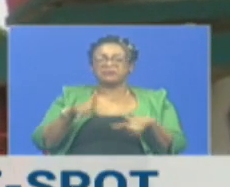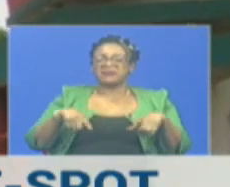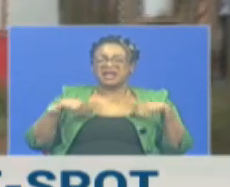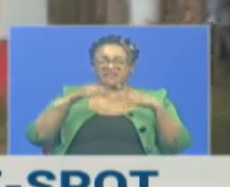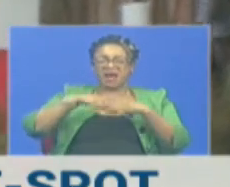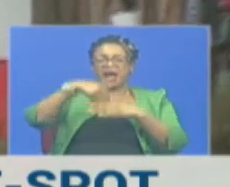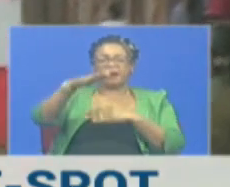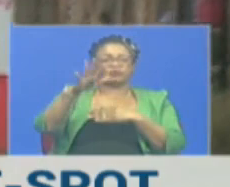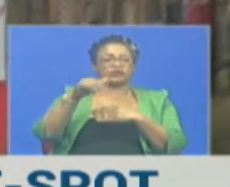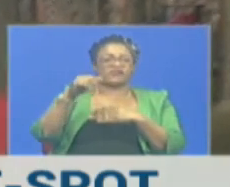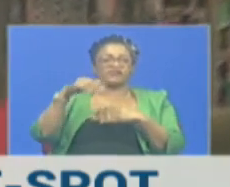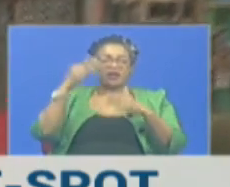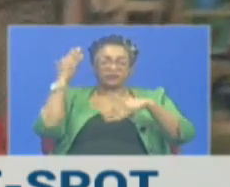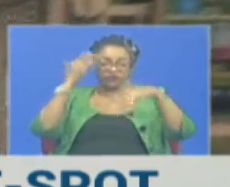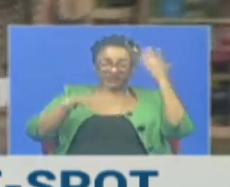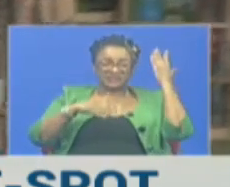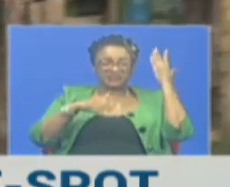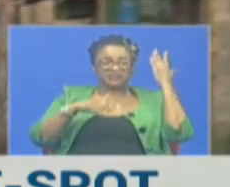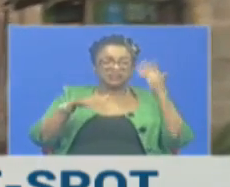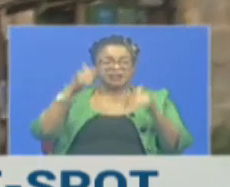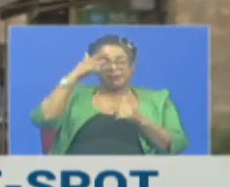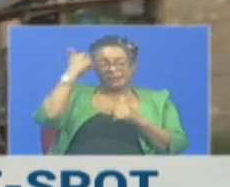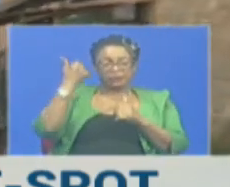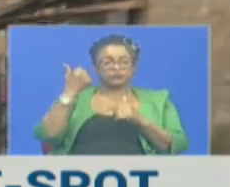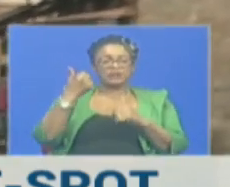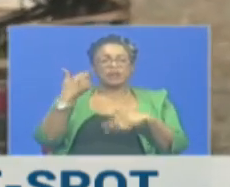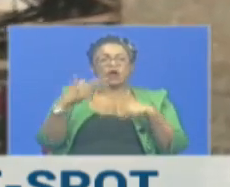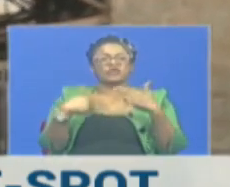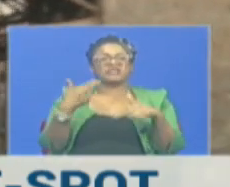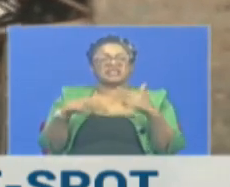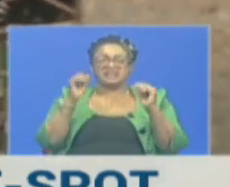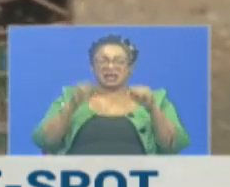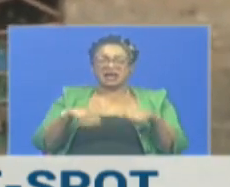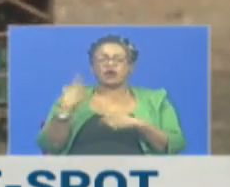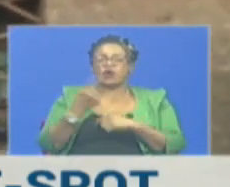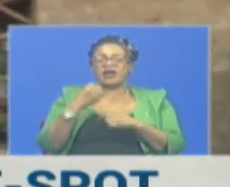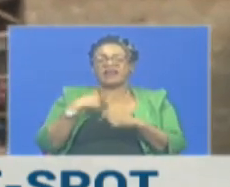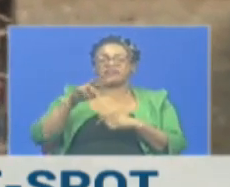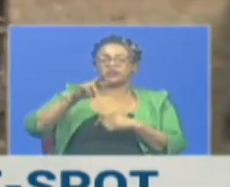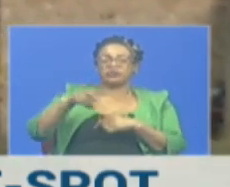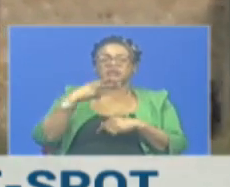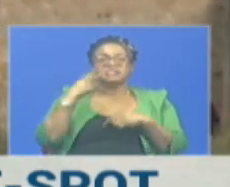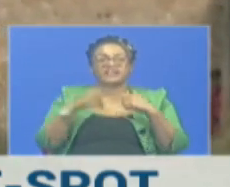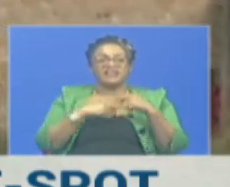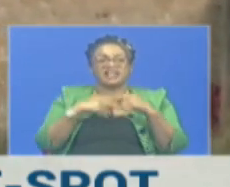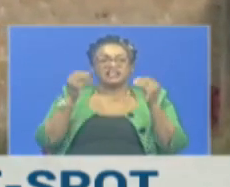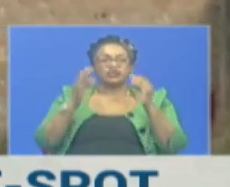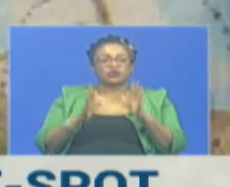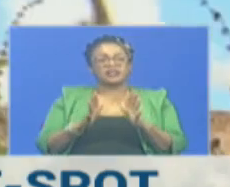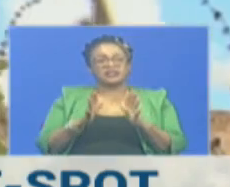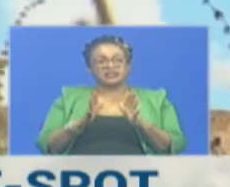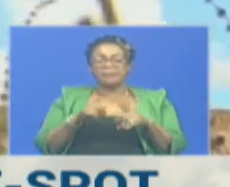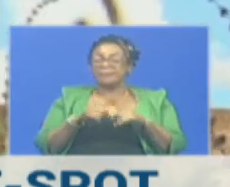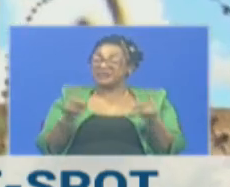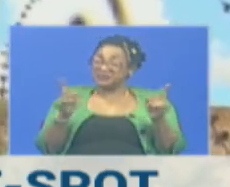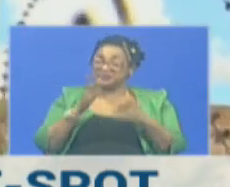Juja, since the institution's hostels can only accommodate 2,700 students, but some opt to remain